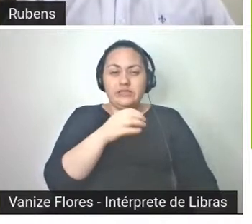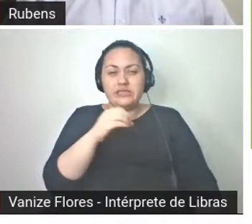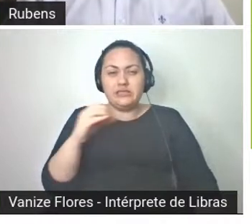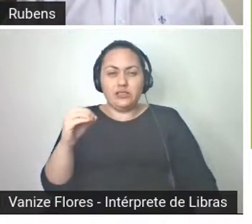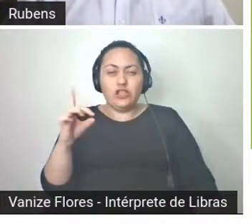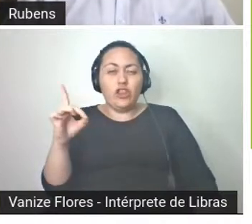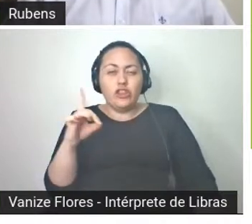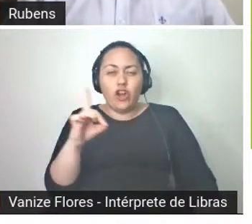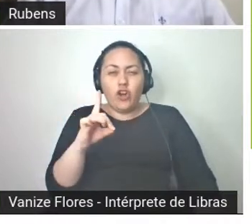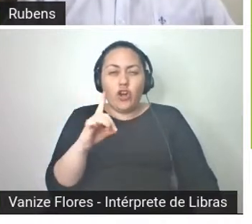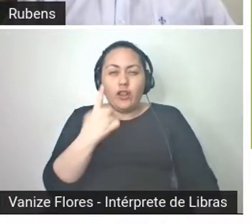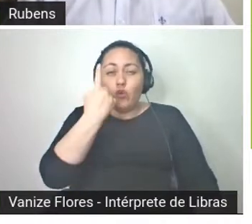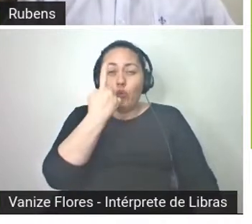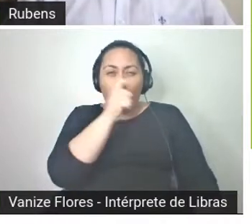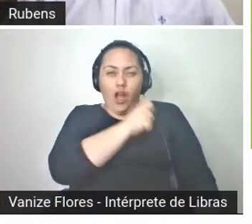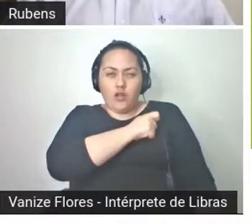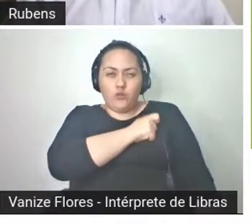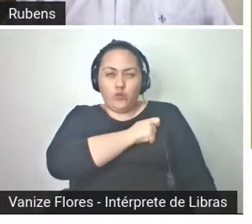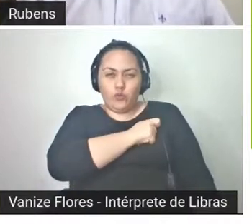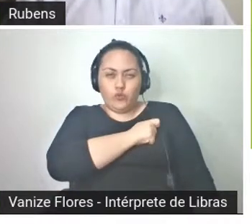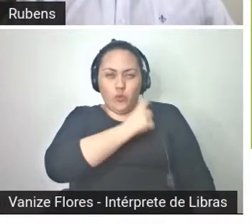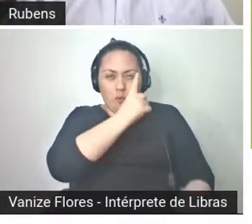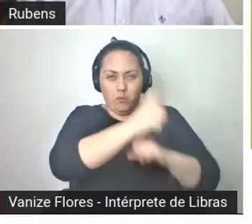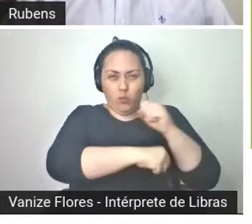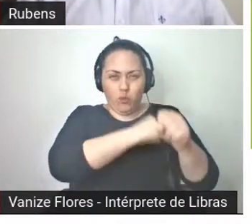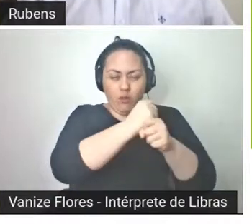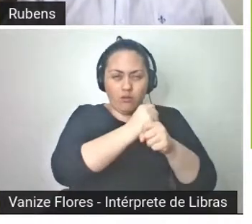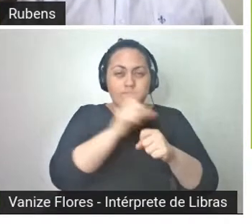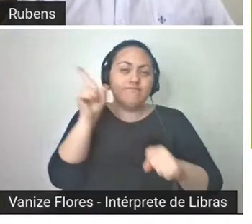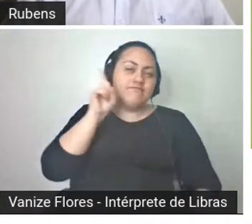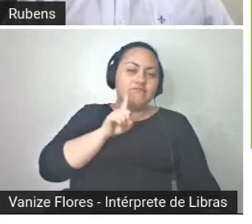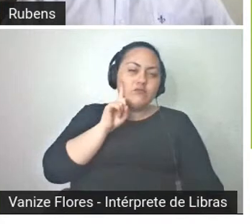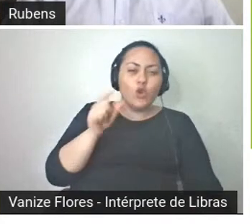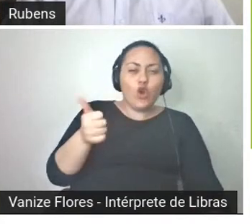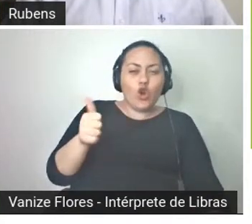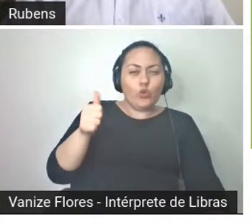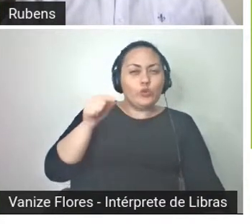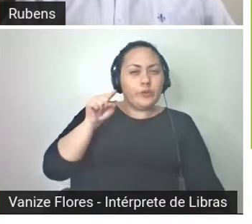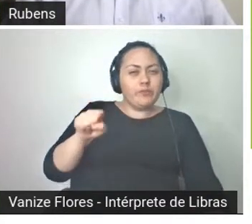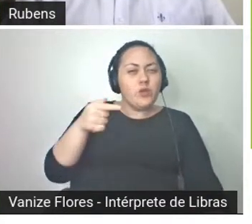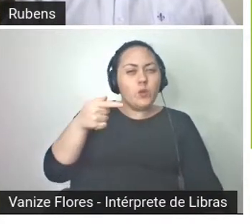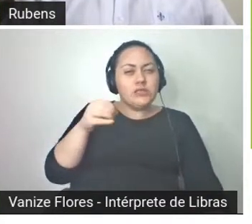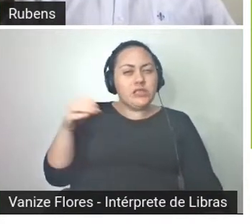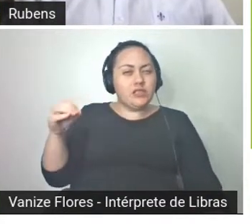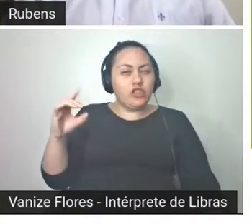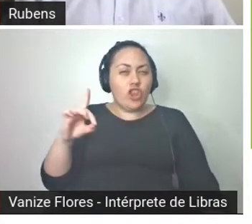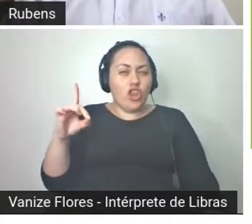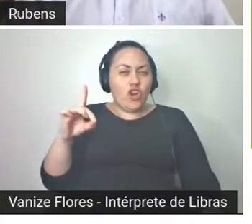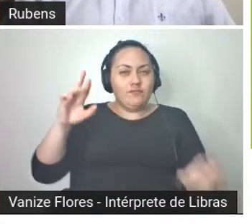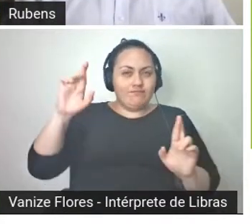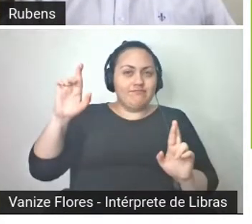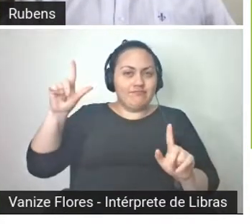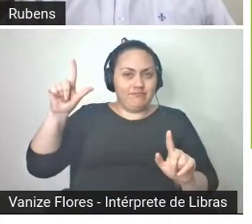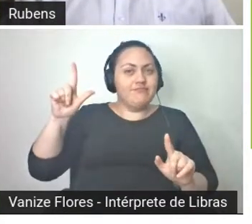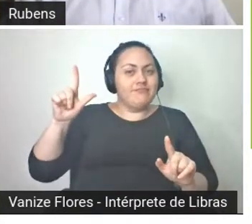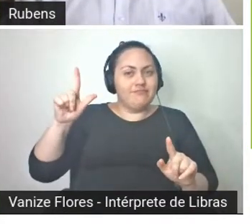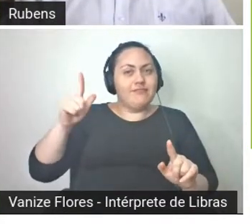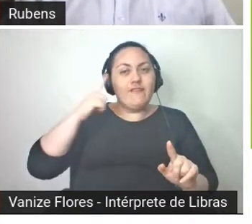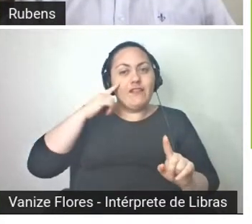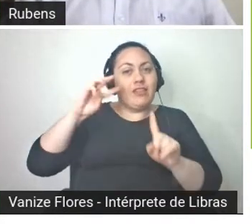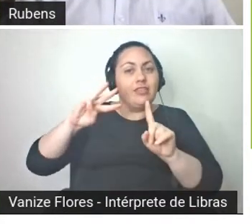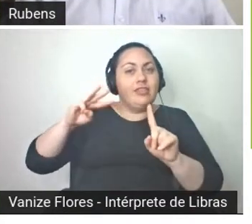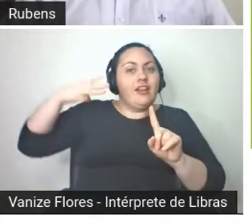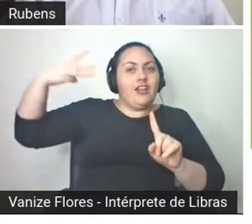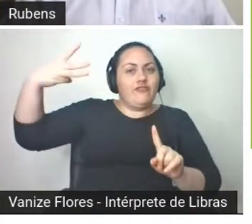$3.700 por aluno ano, nos Estados Unidos é em torno de 11.700. Então, mais de 3